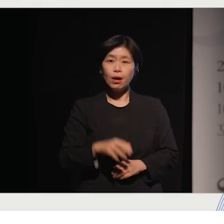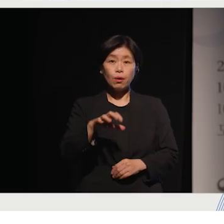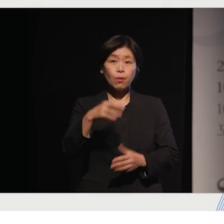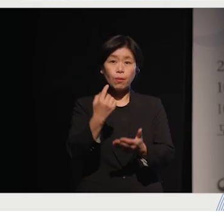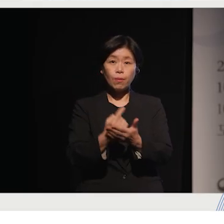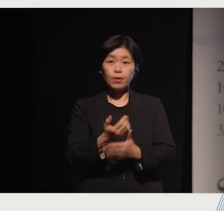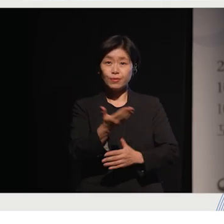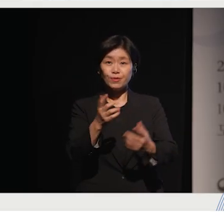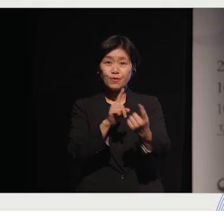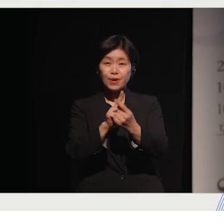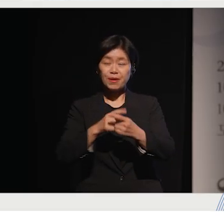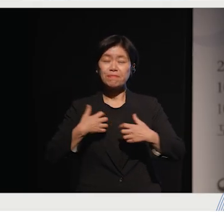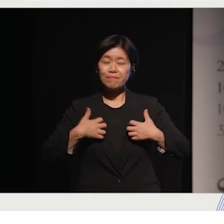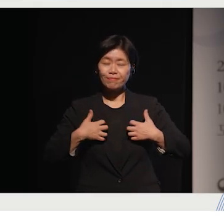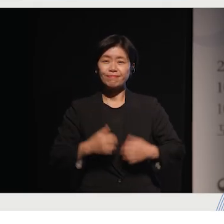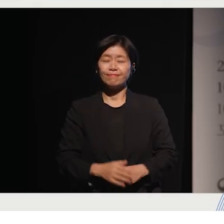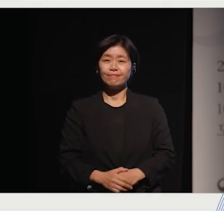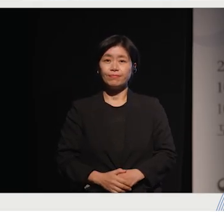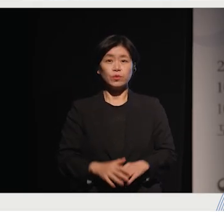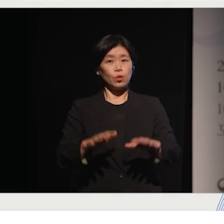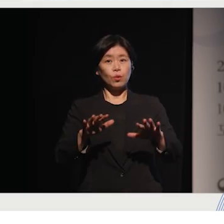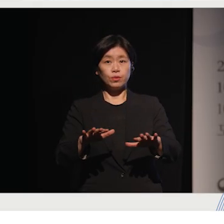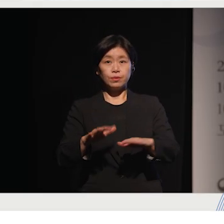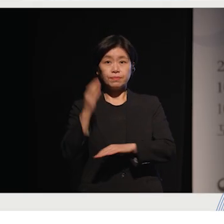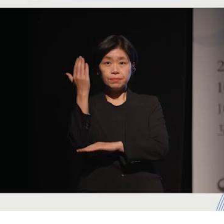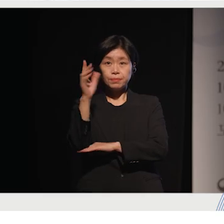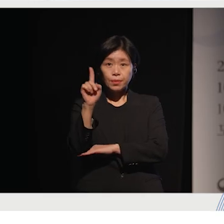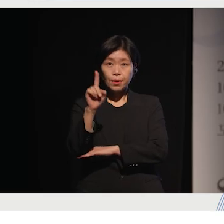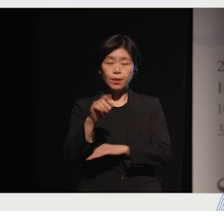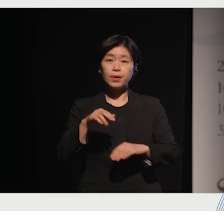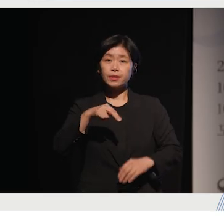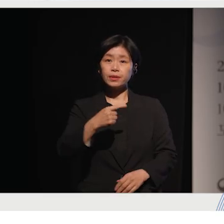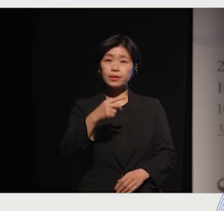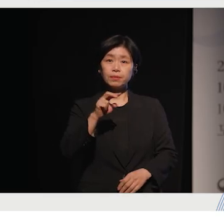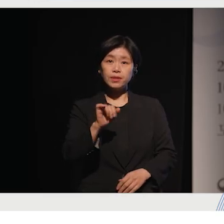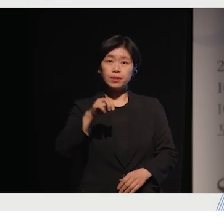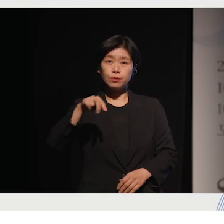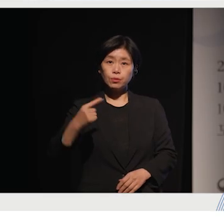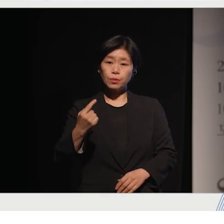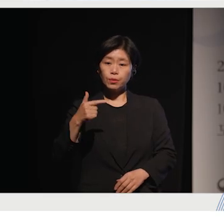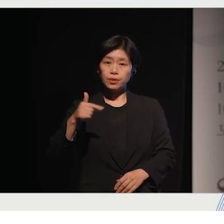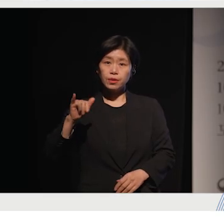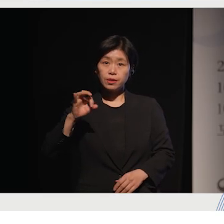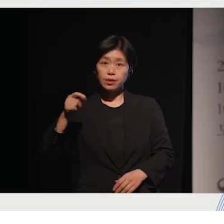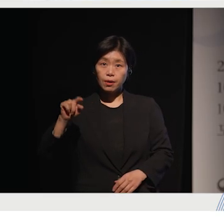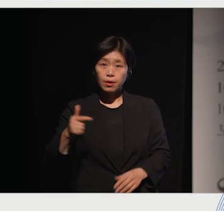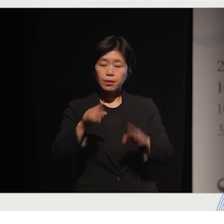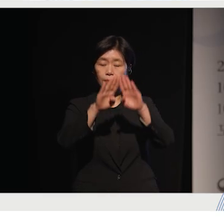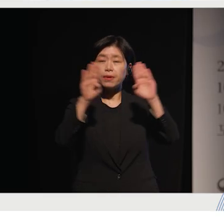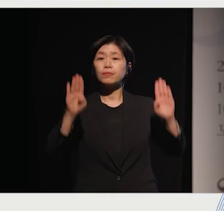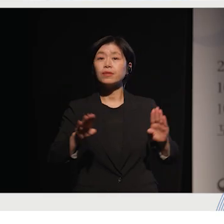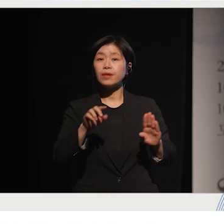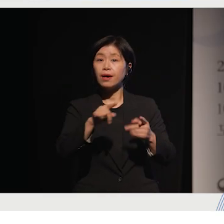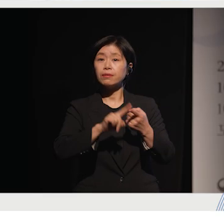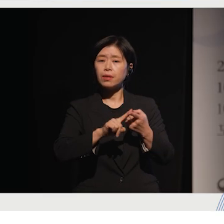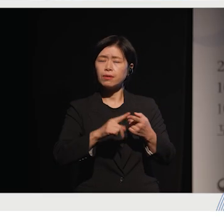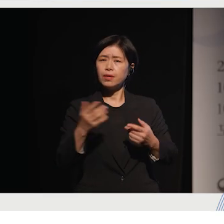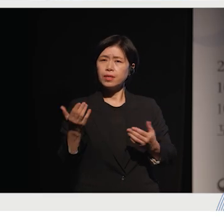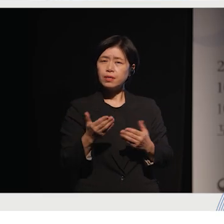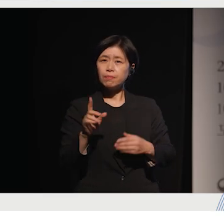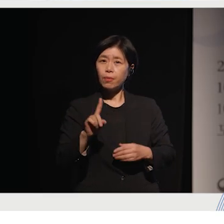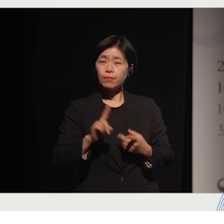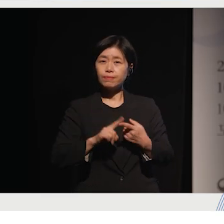I'm going to be talking about Smithsonian and our work at the Smithsonian Institution. So the Smithsonian Institution